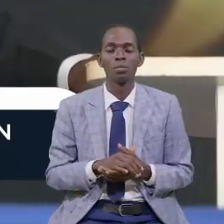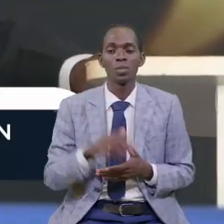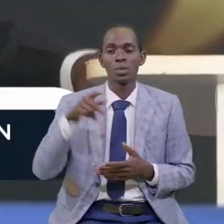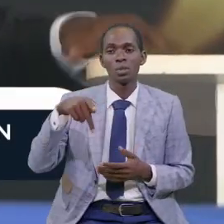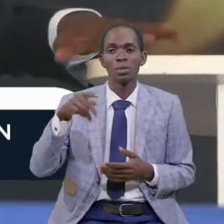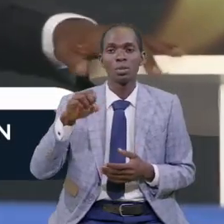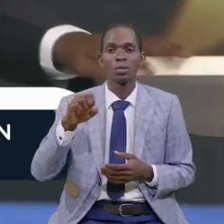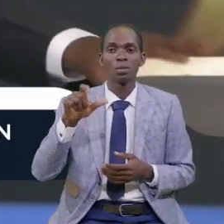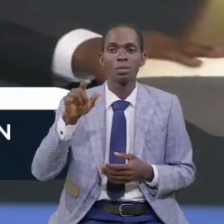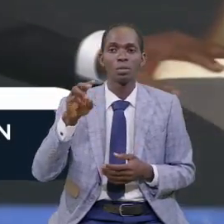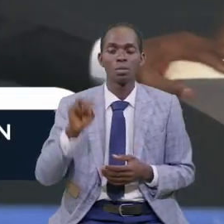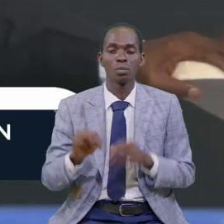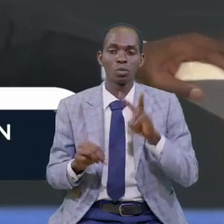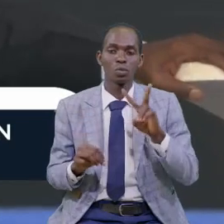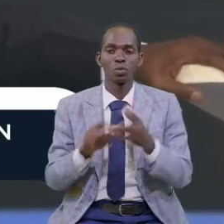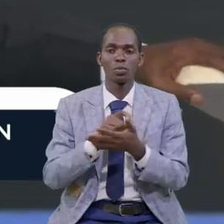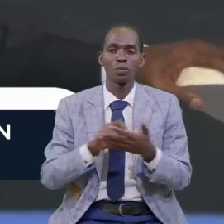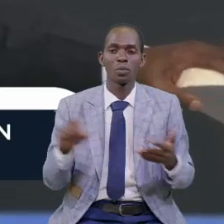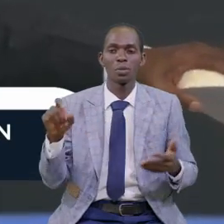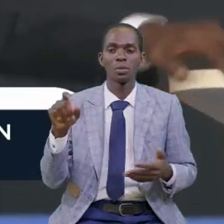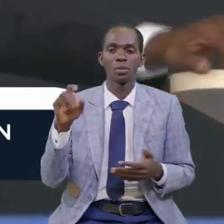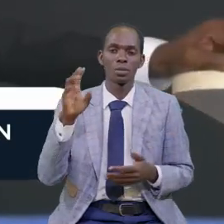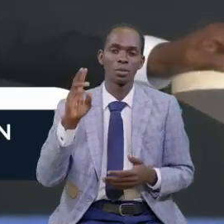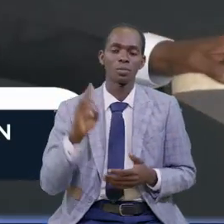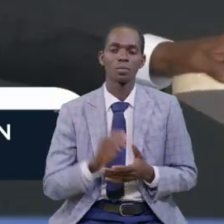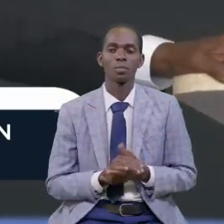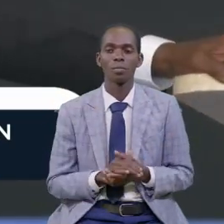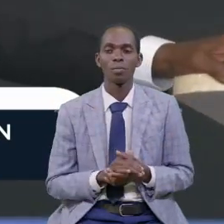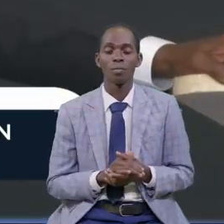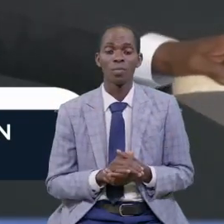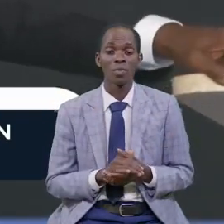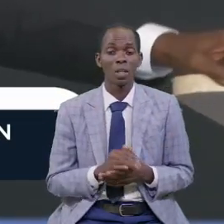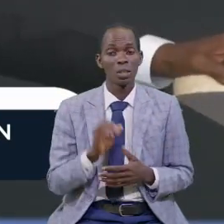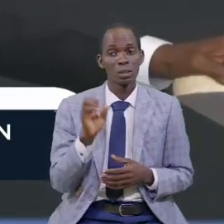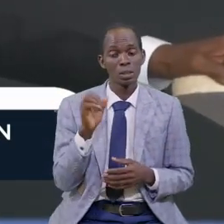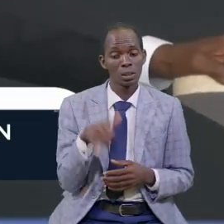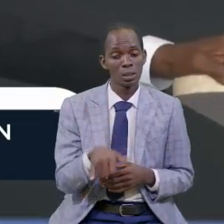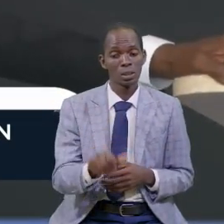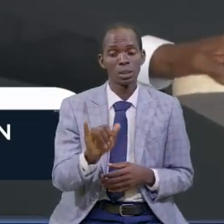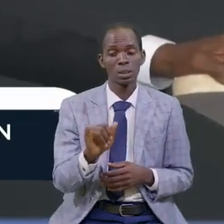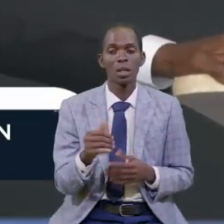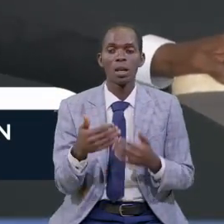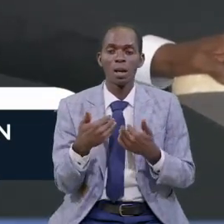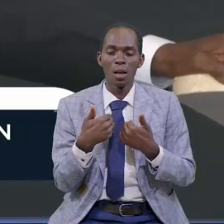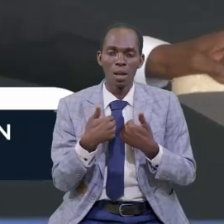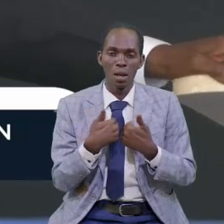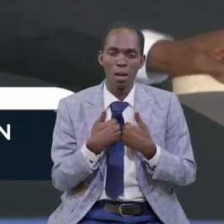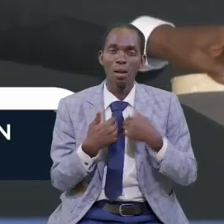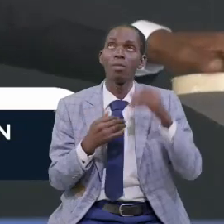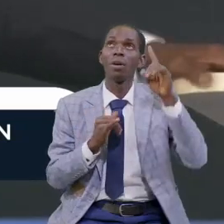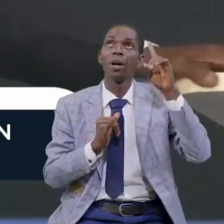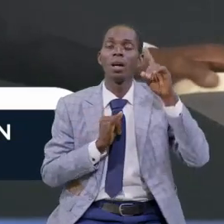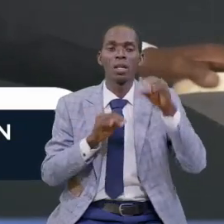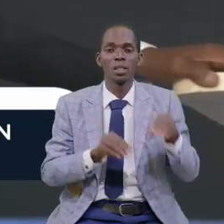6, yet have I set my King upon my